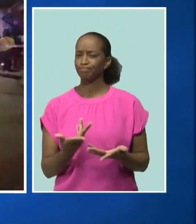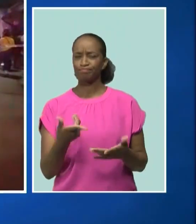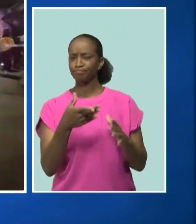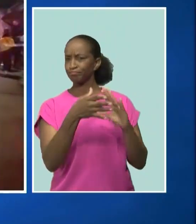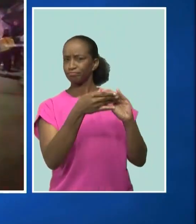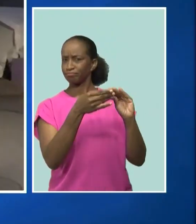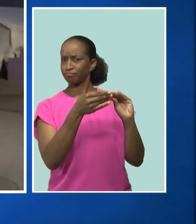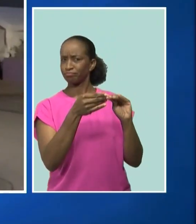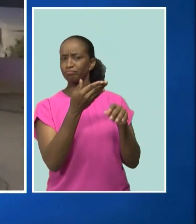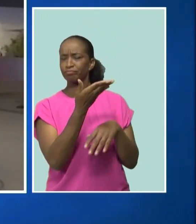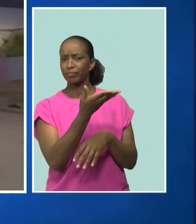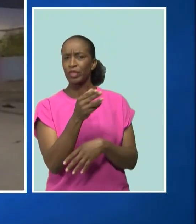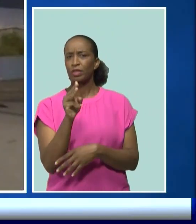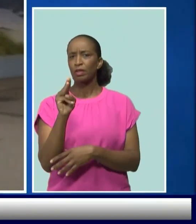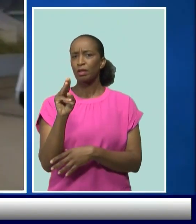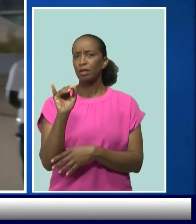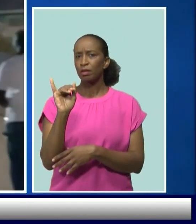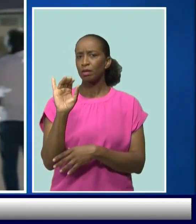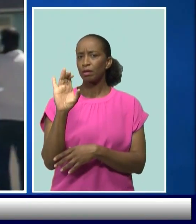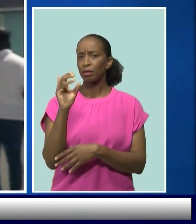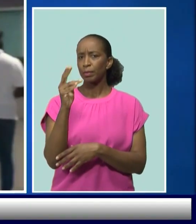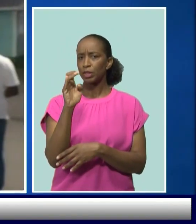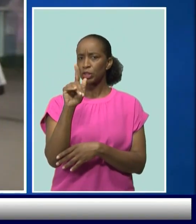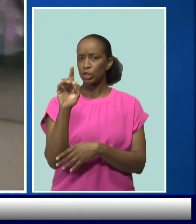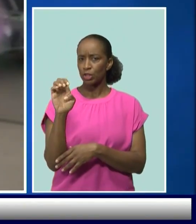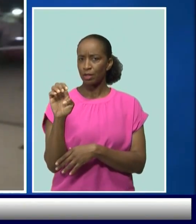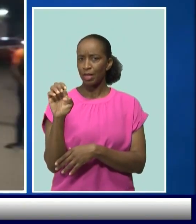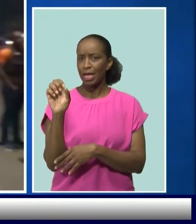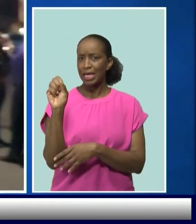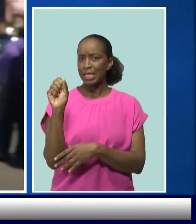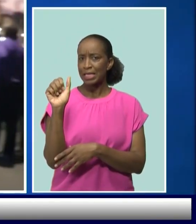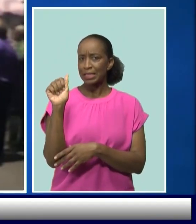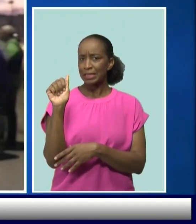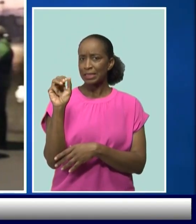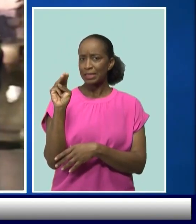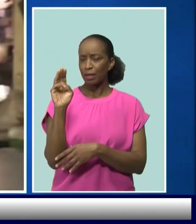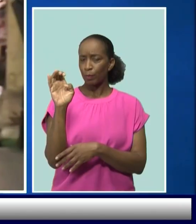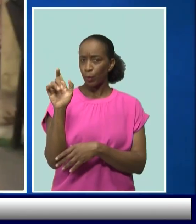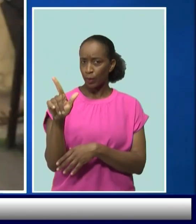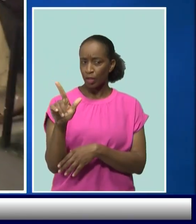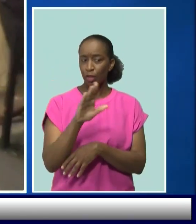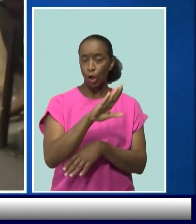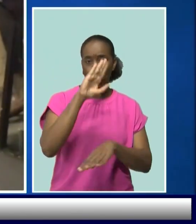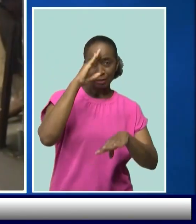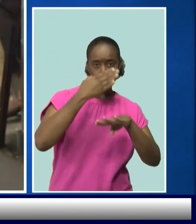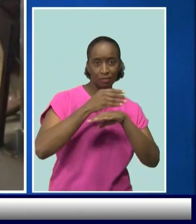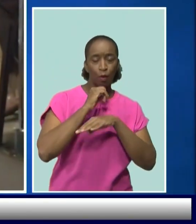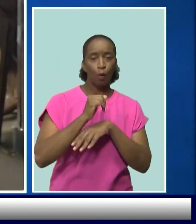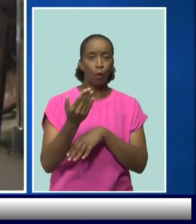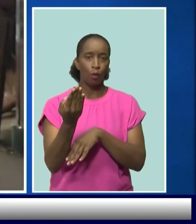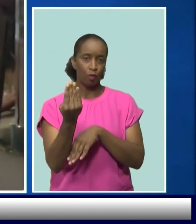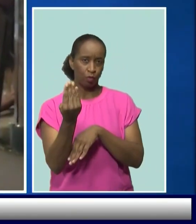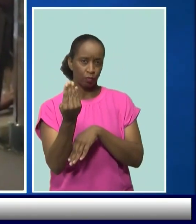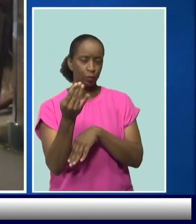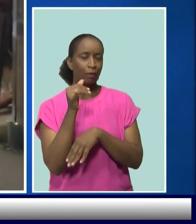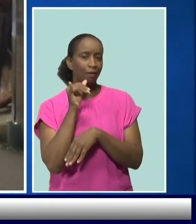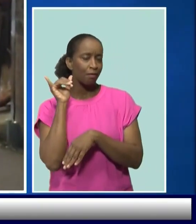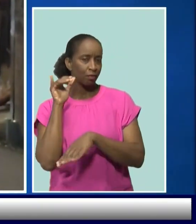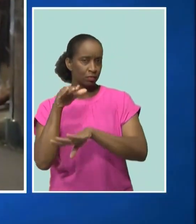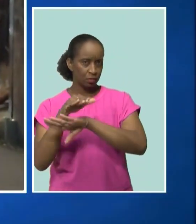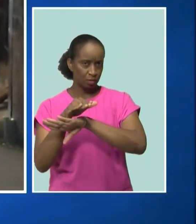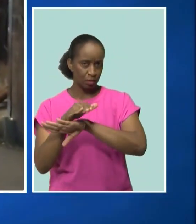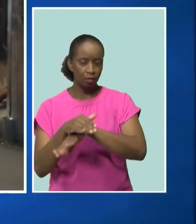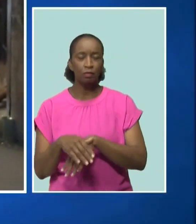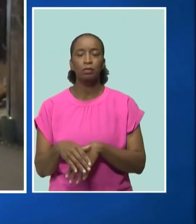Michelle Samuel, the mother of the 14-year-old boy who was grazed by a bullet yesterday evening at the corner